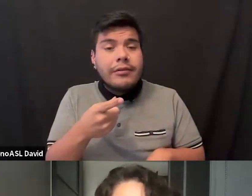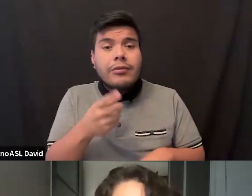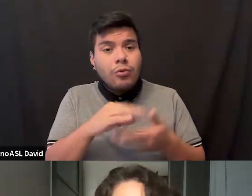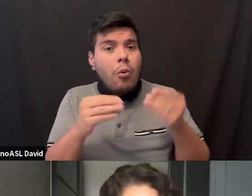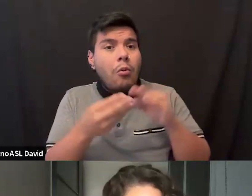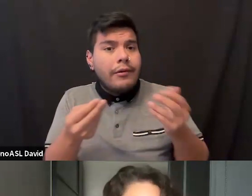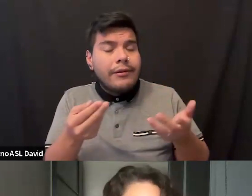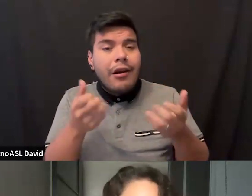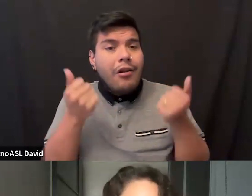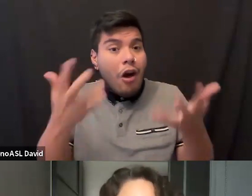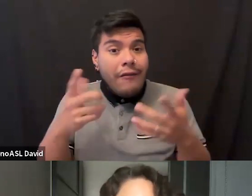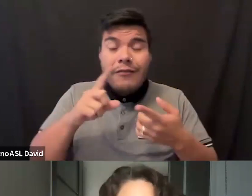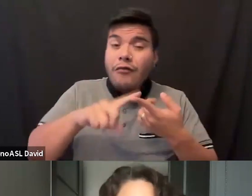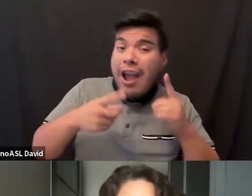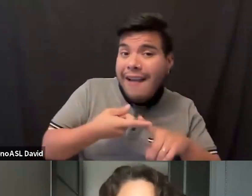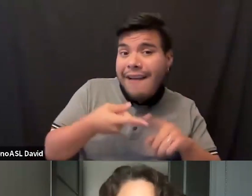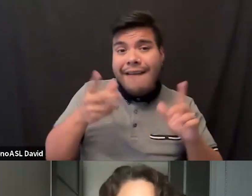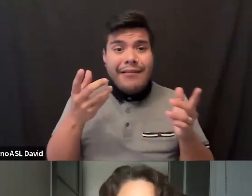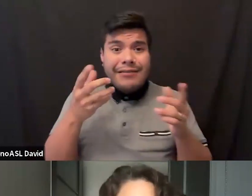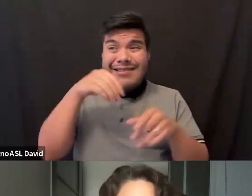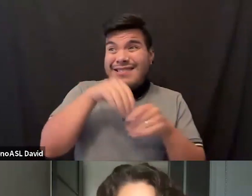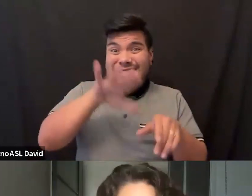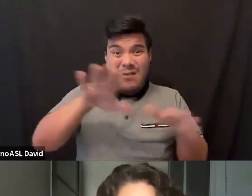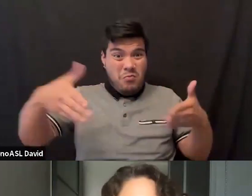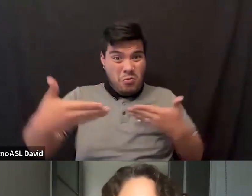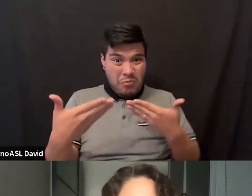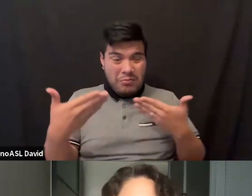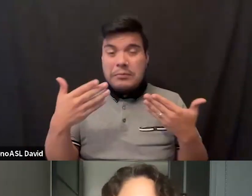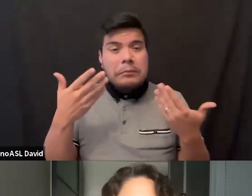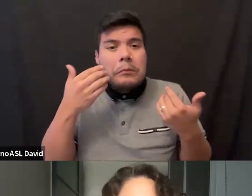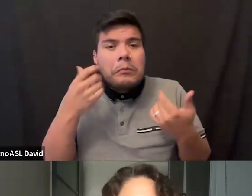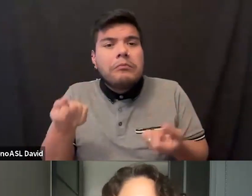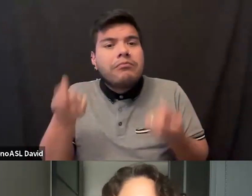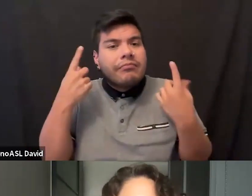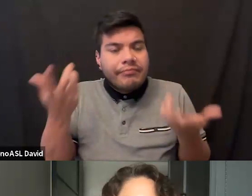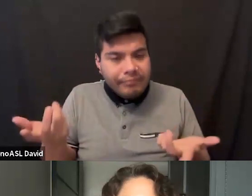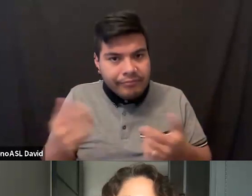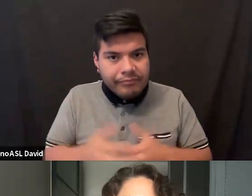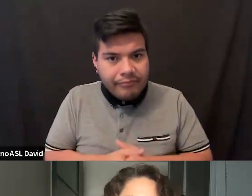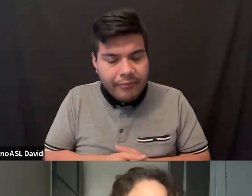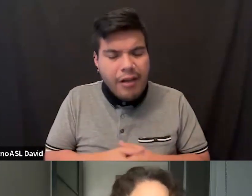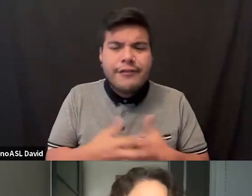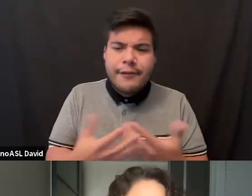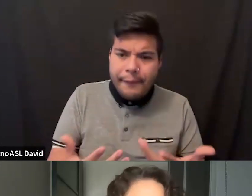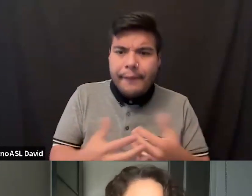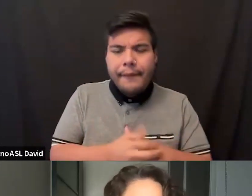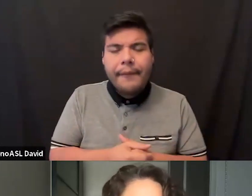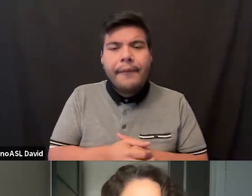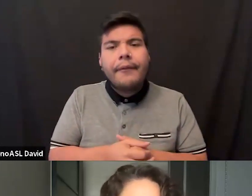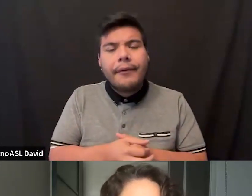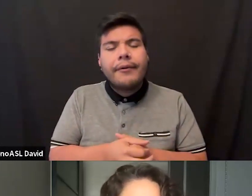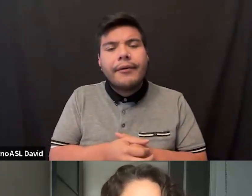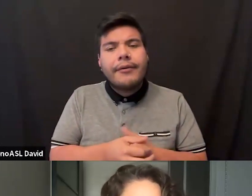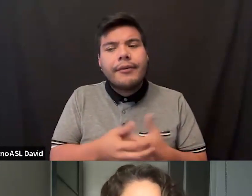of the friends, even the friends don't know about that. And so the story